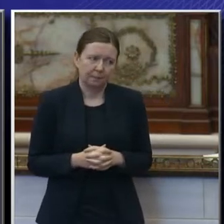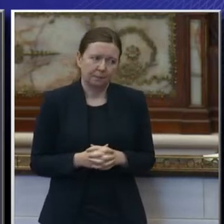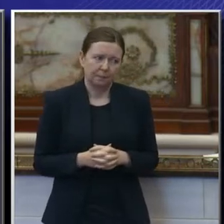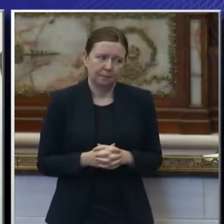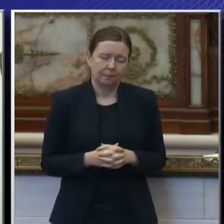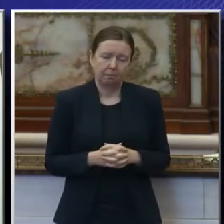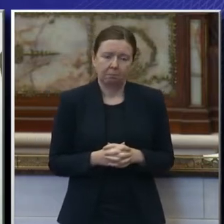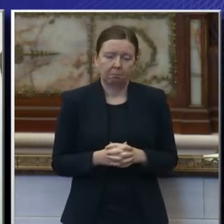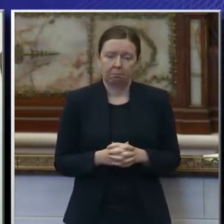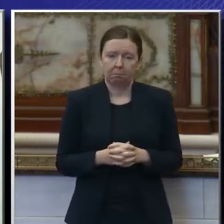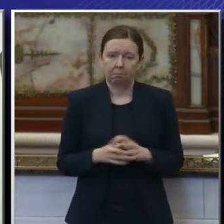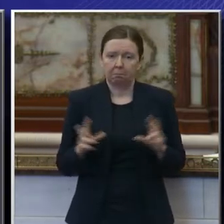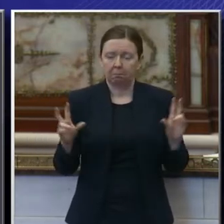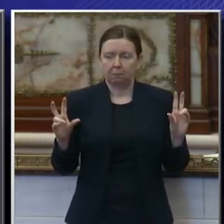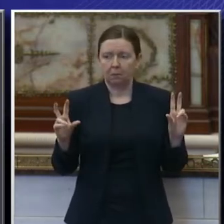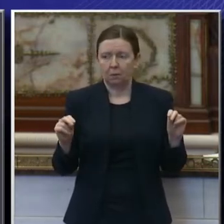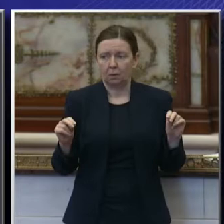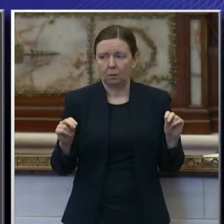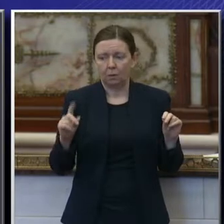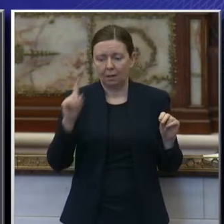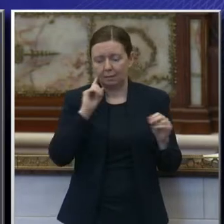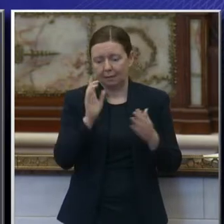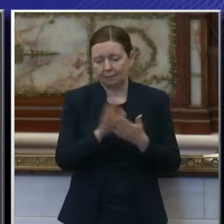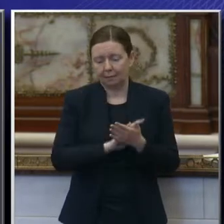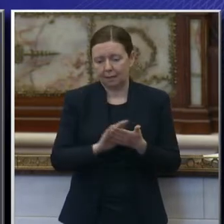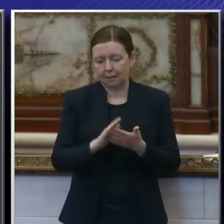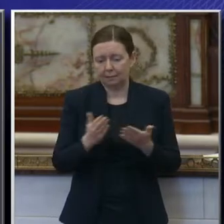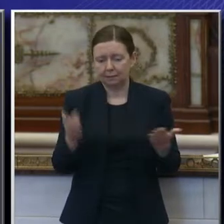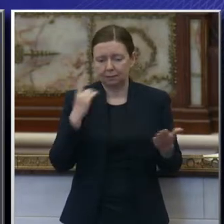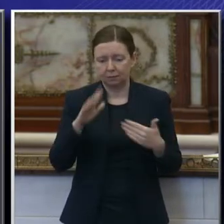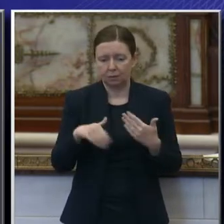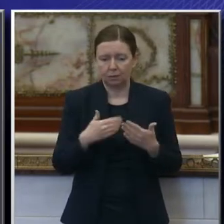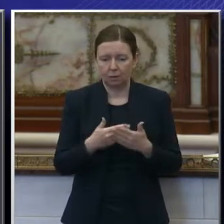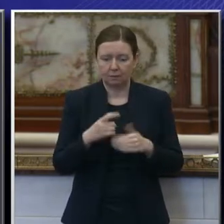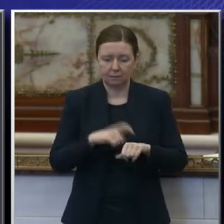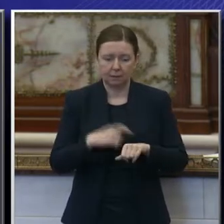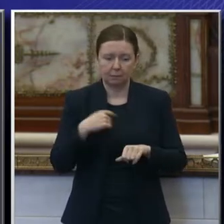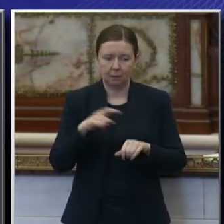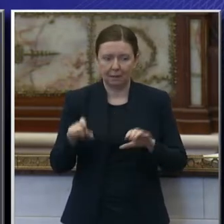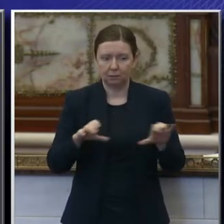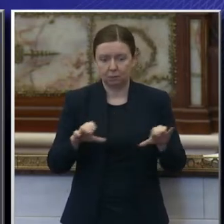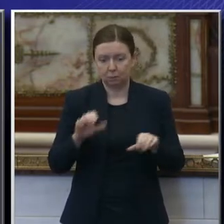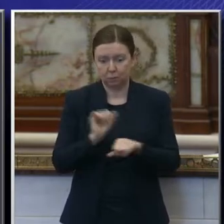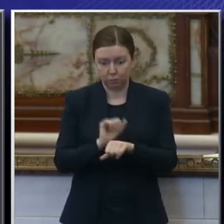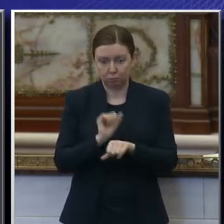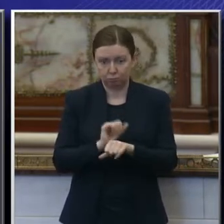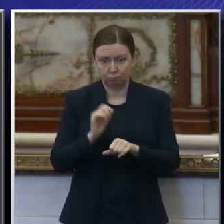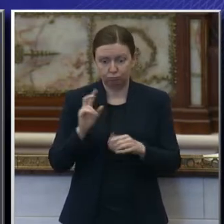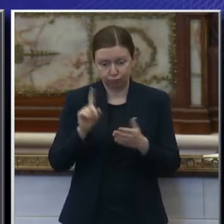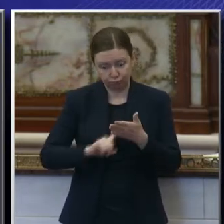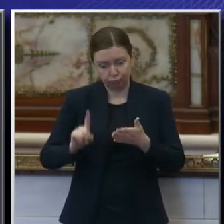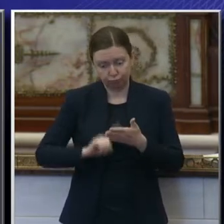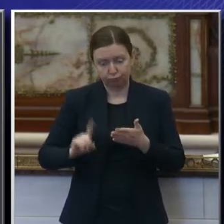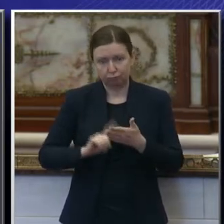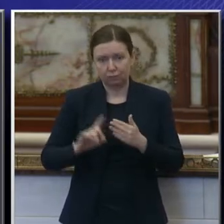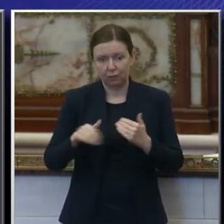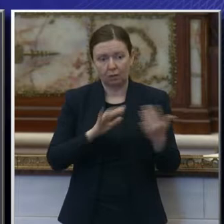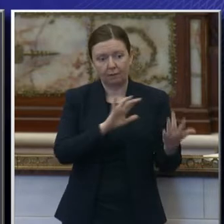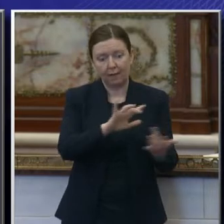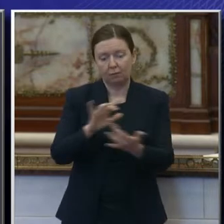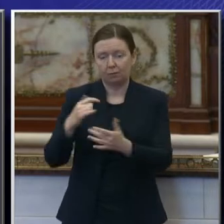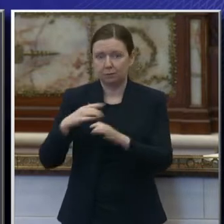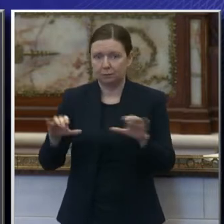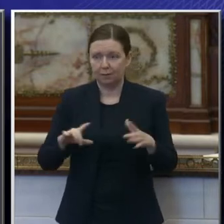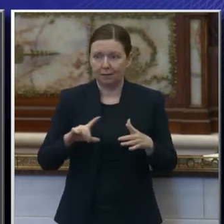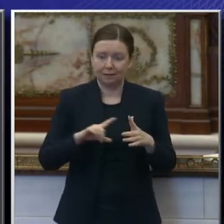No, Councilman, I think the nice thing from all the time we had to do due diligence here, and all the outreach that we've done